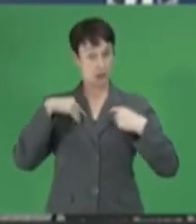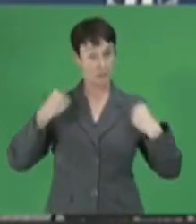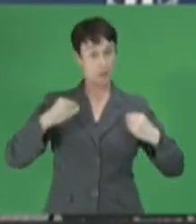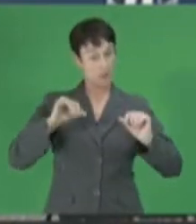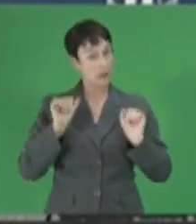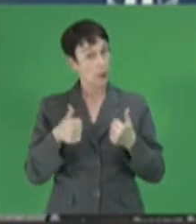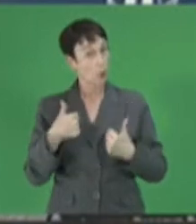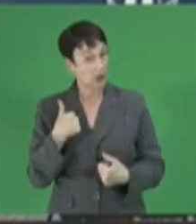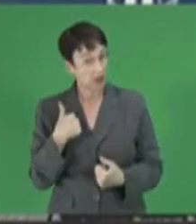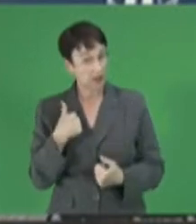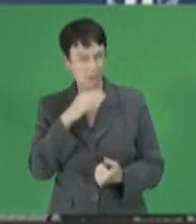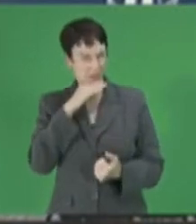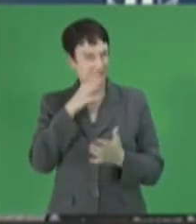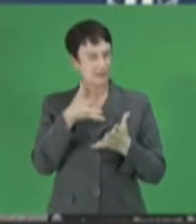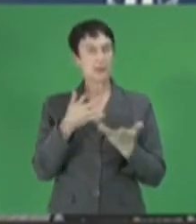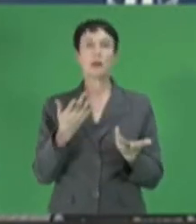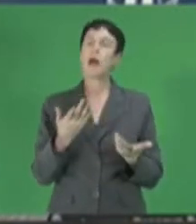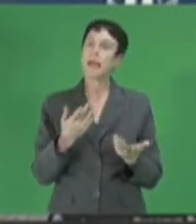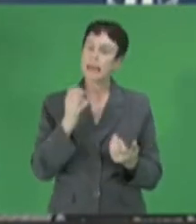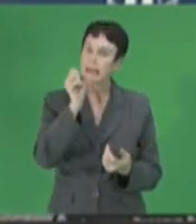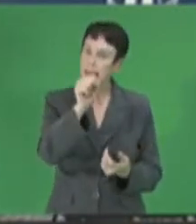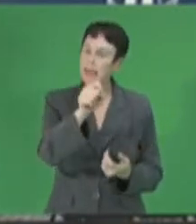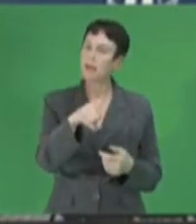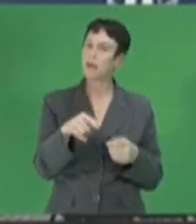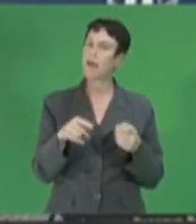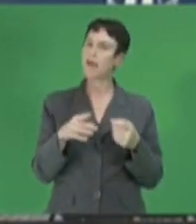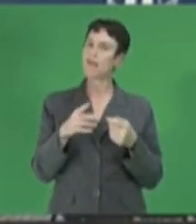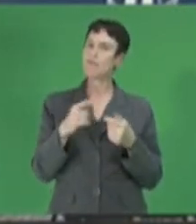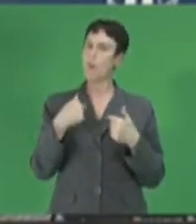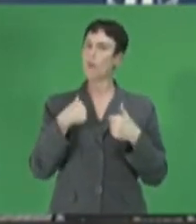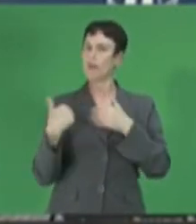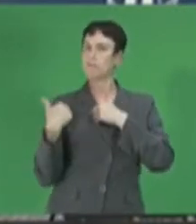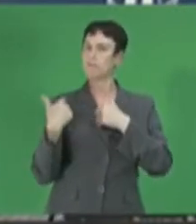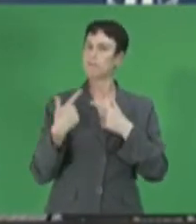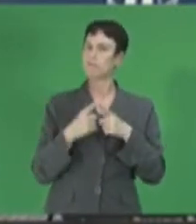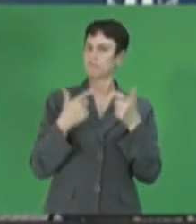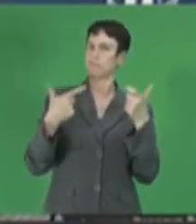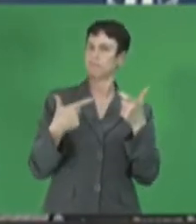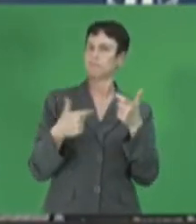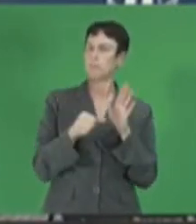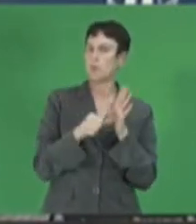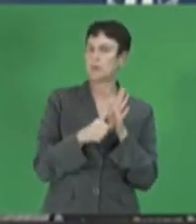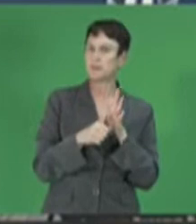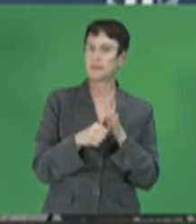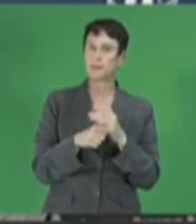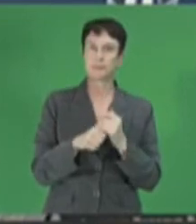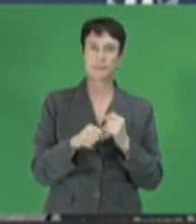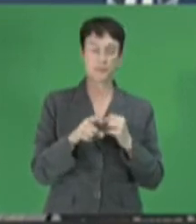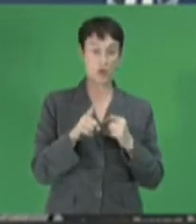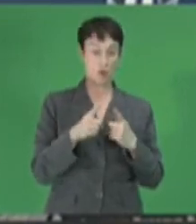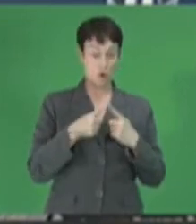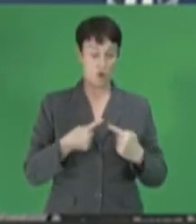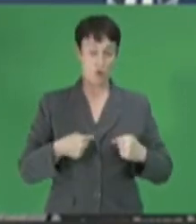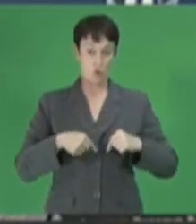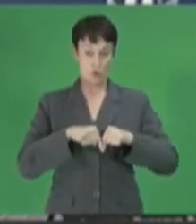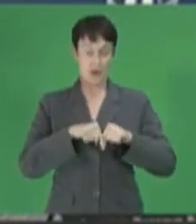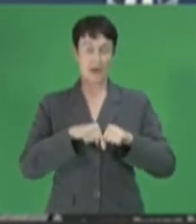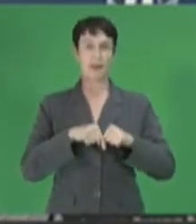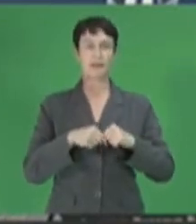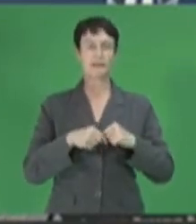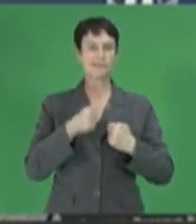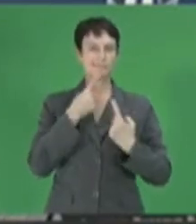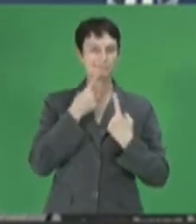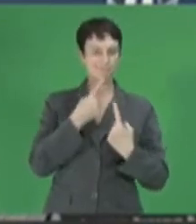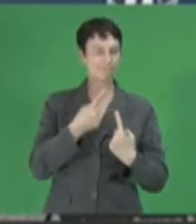an important role because you see, since the SAB emphasized a focus on